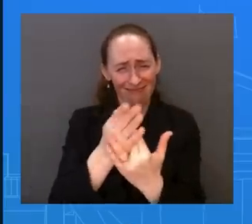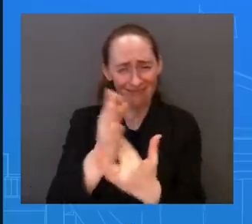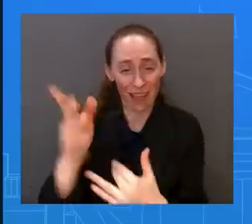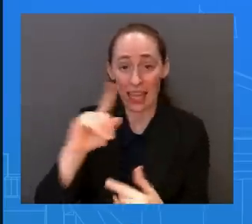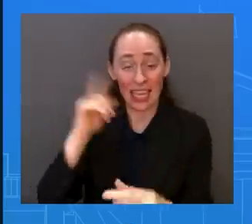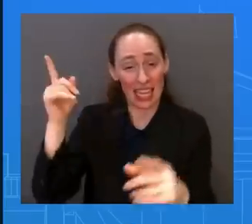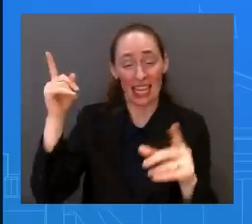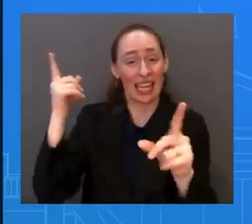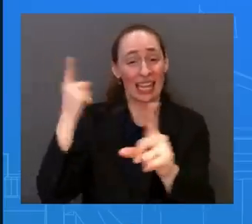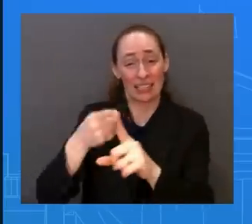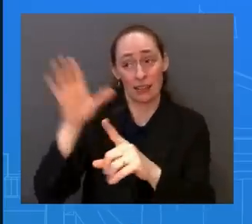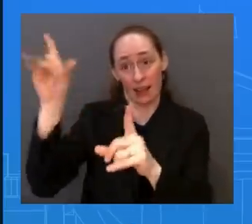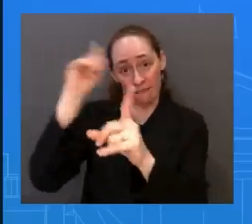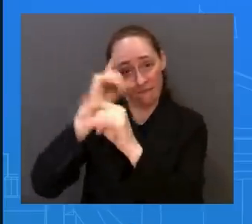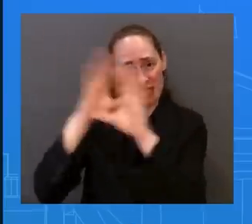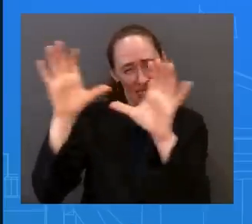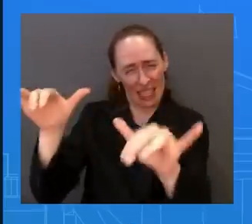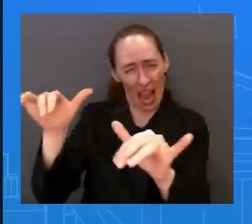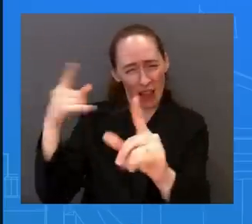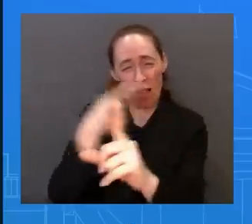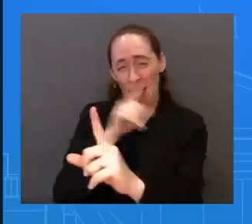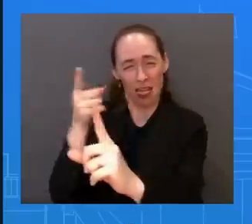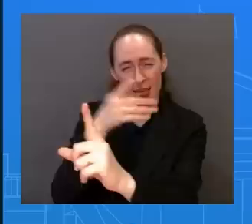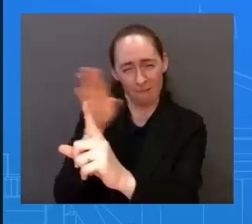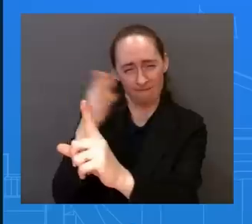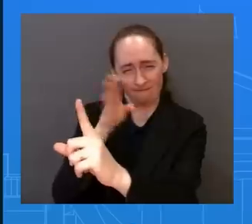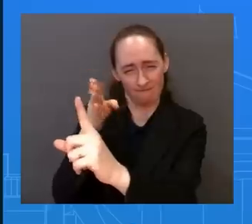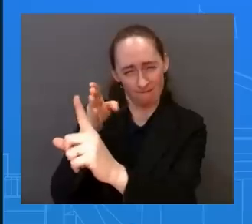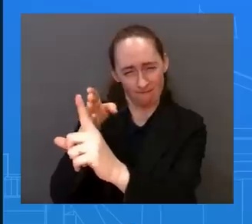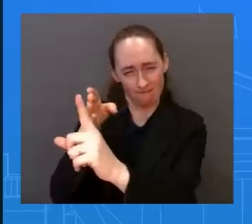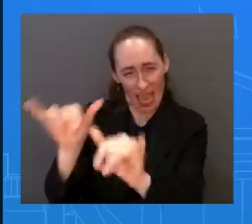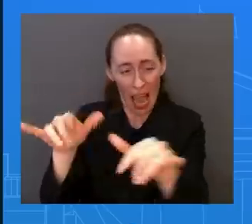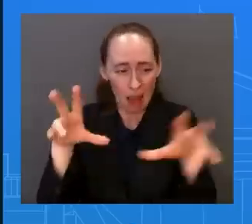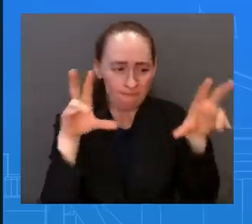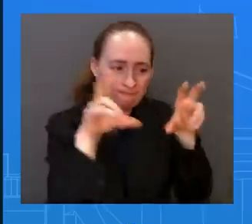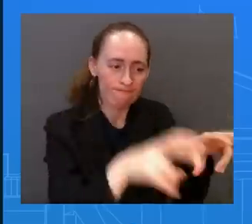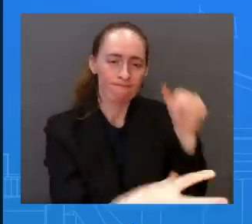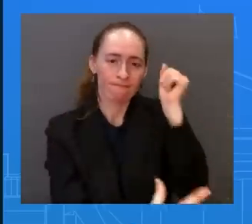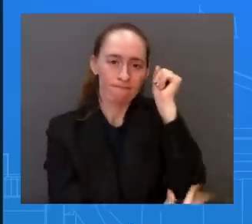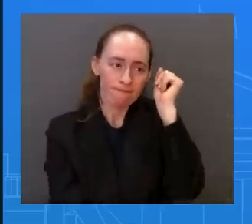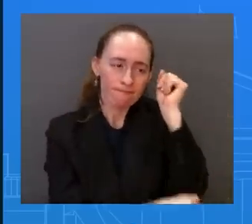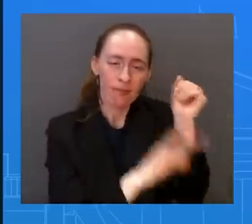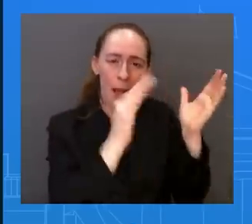economy from the bottom up. And you will hear about that. Now,